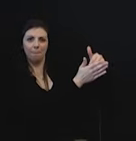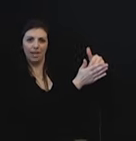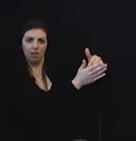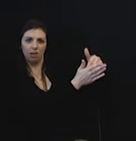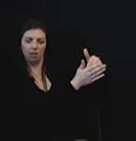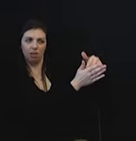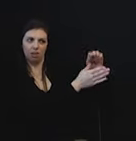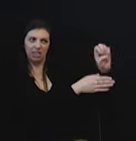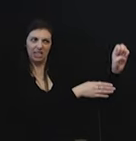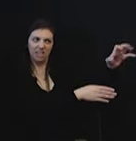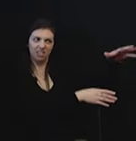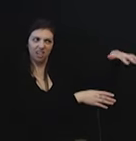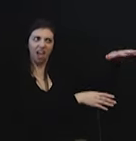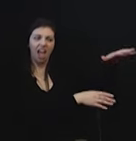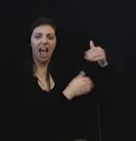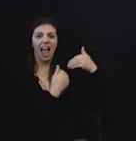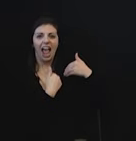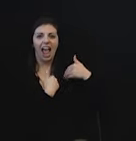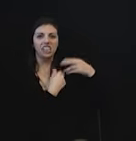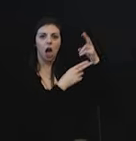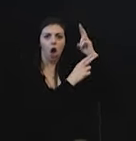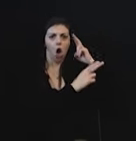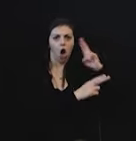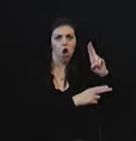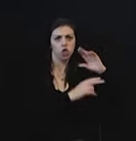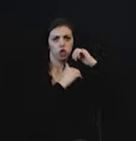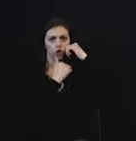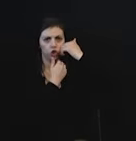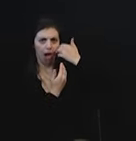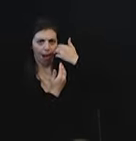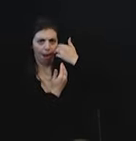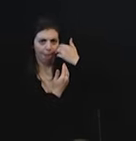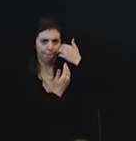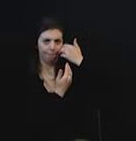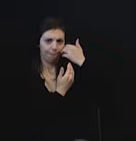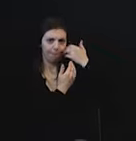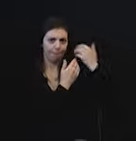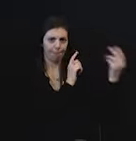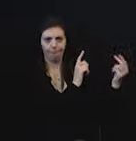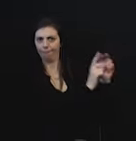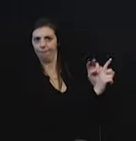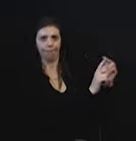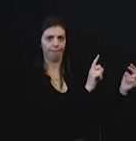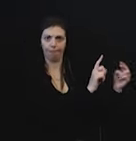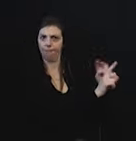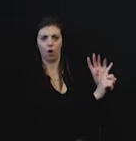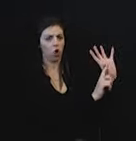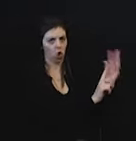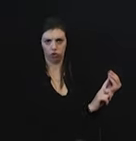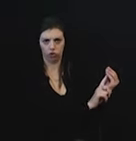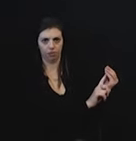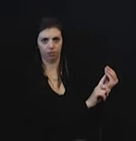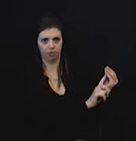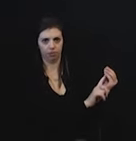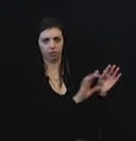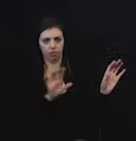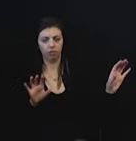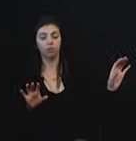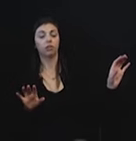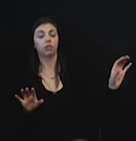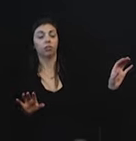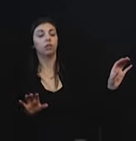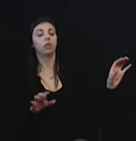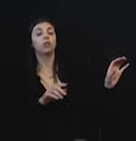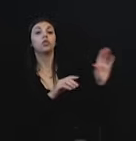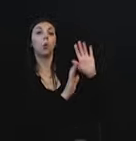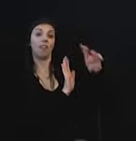culture that takes place, right? And so what ends up happening is the way that the roles go on, the